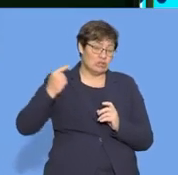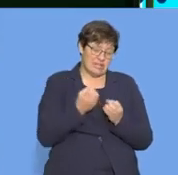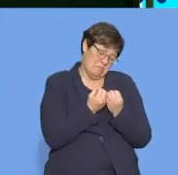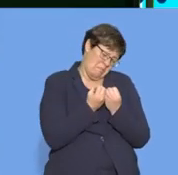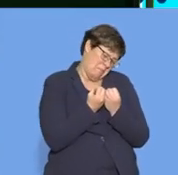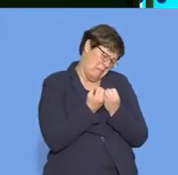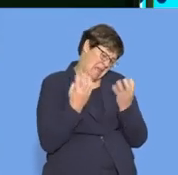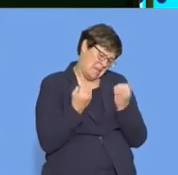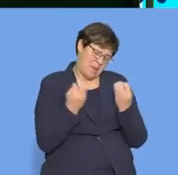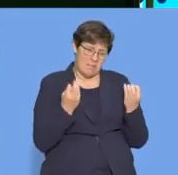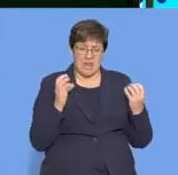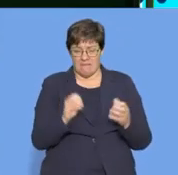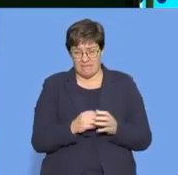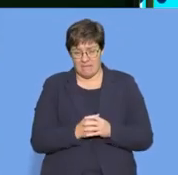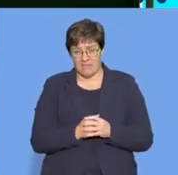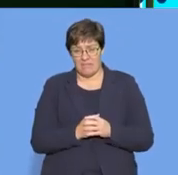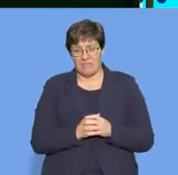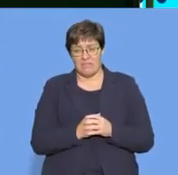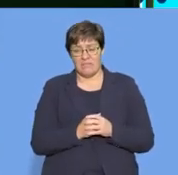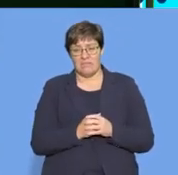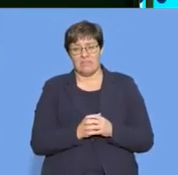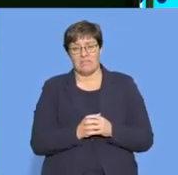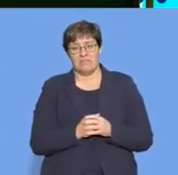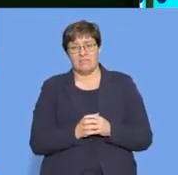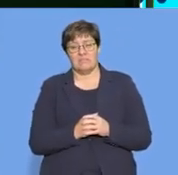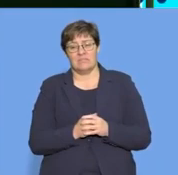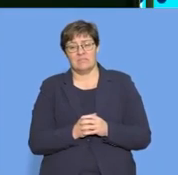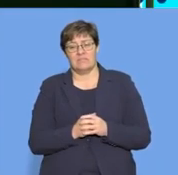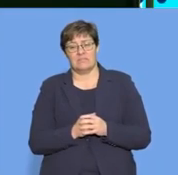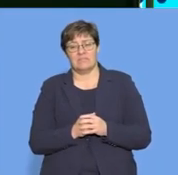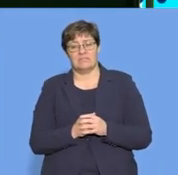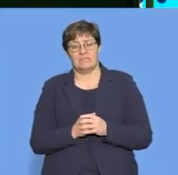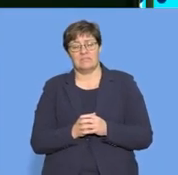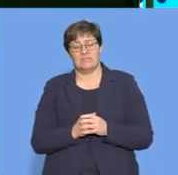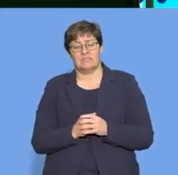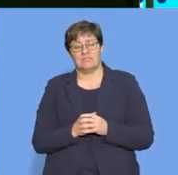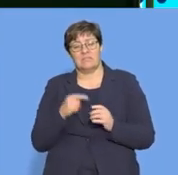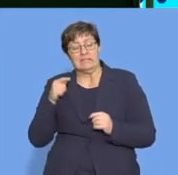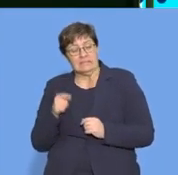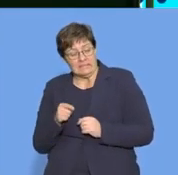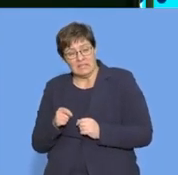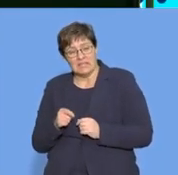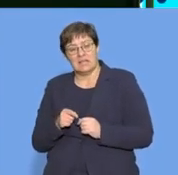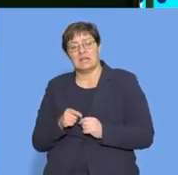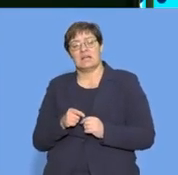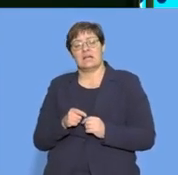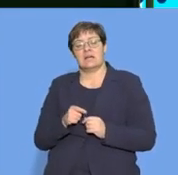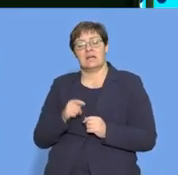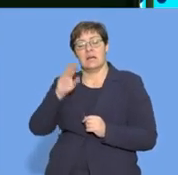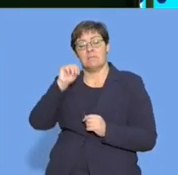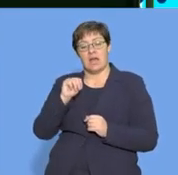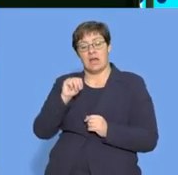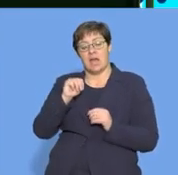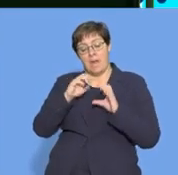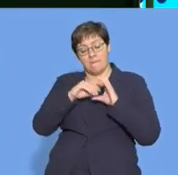many genes. I can't tell you how many, thousands of genes, but it has a huge amount. So mitochondrial DNA